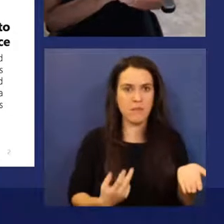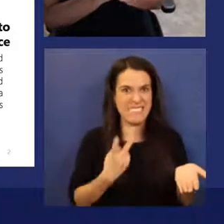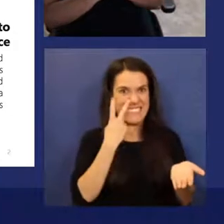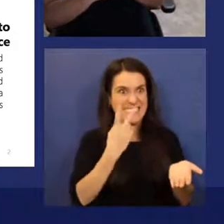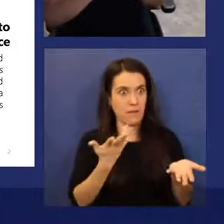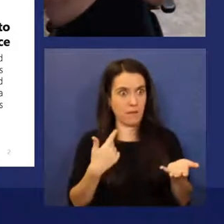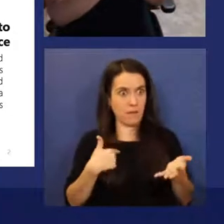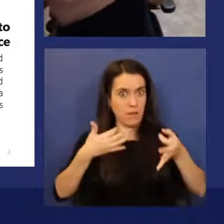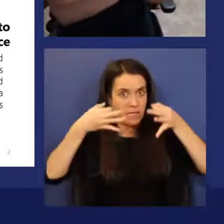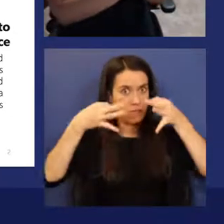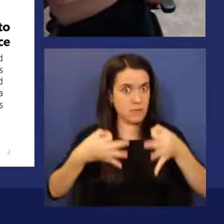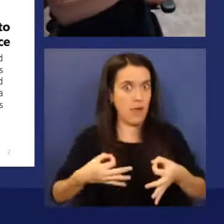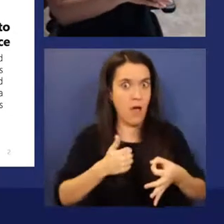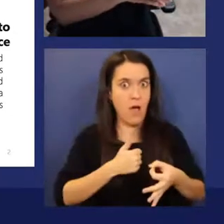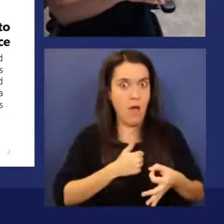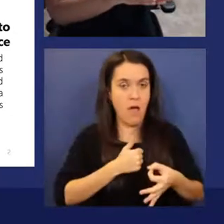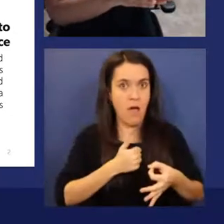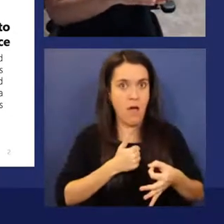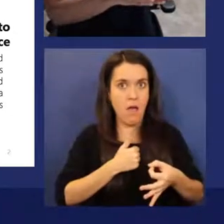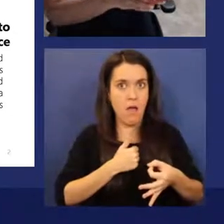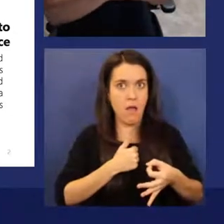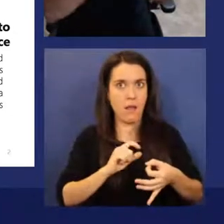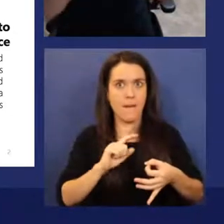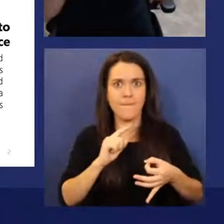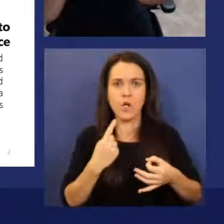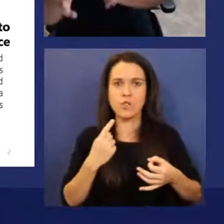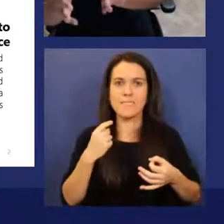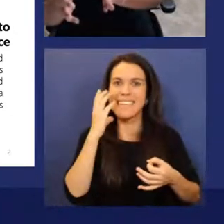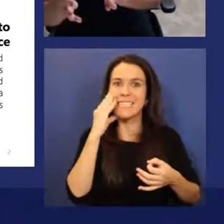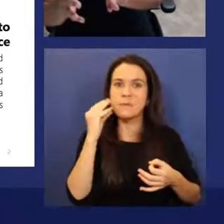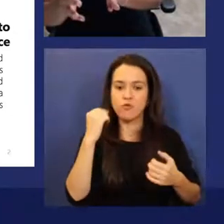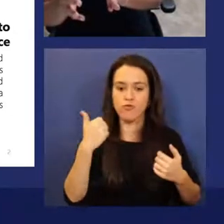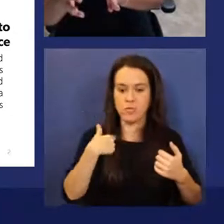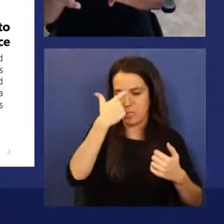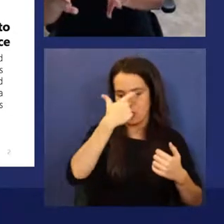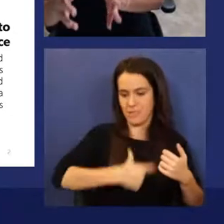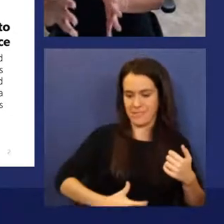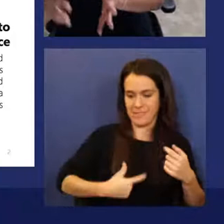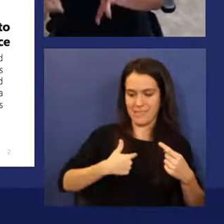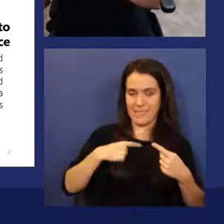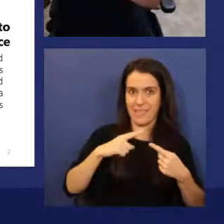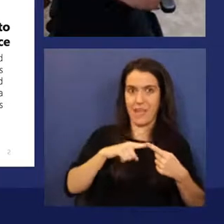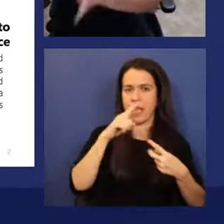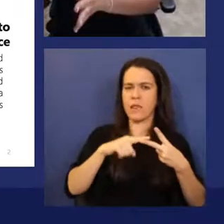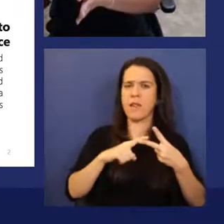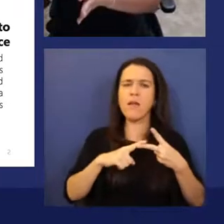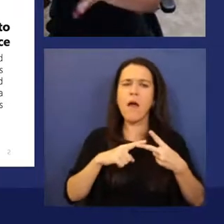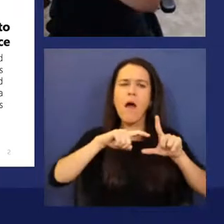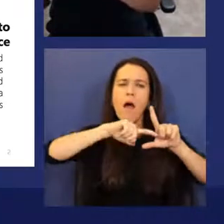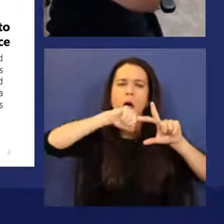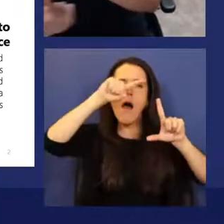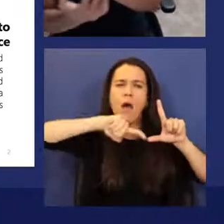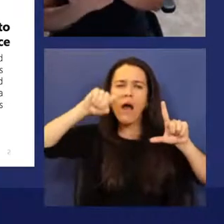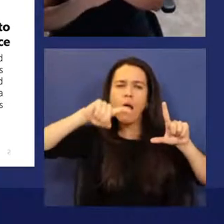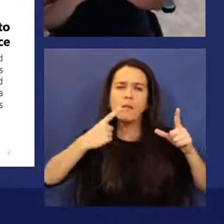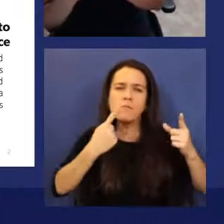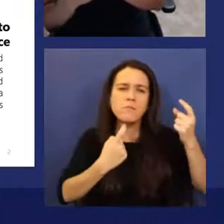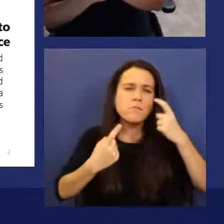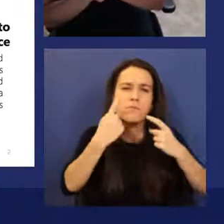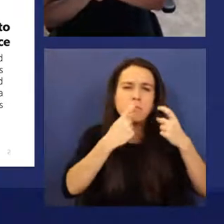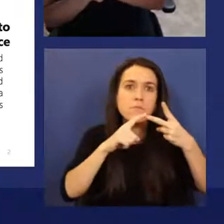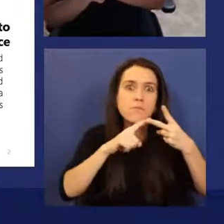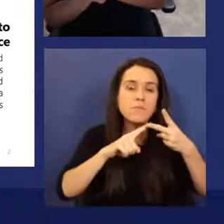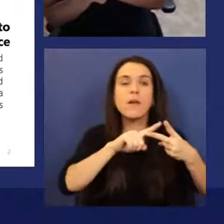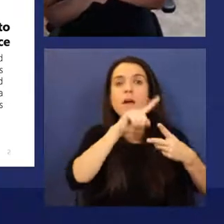making decisions, they first lean into a personal experience, then they use analytics, and lastly, they go to a